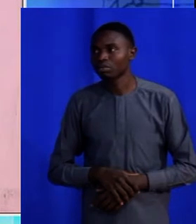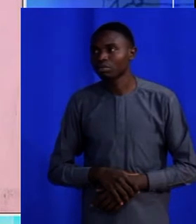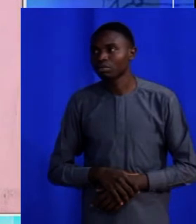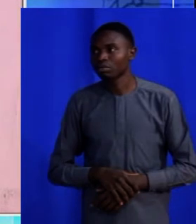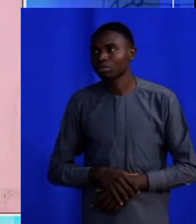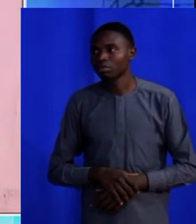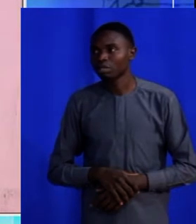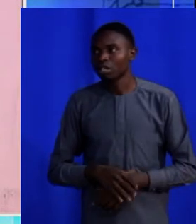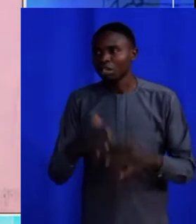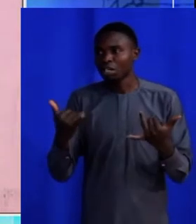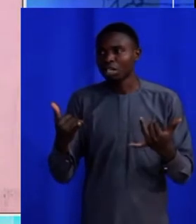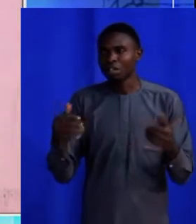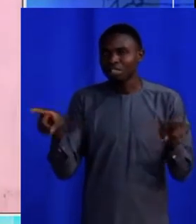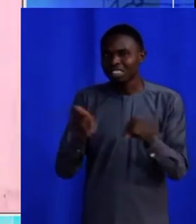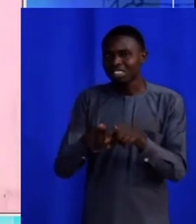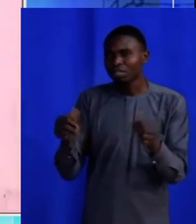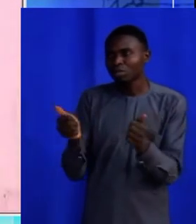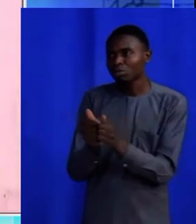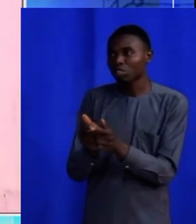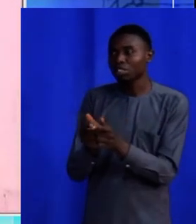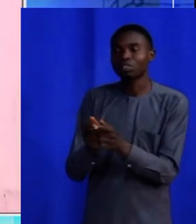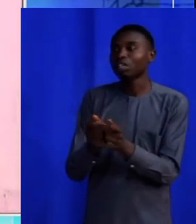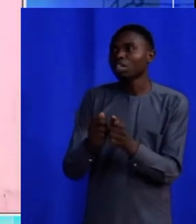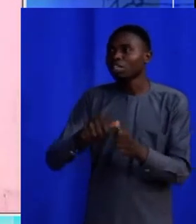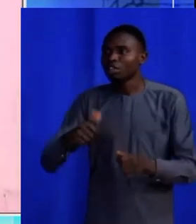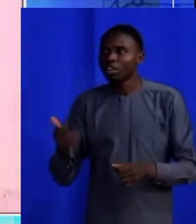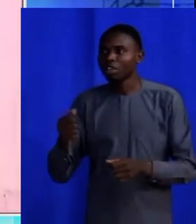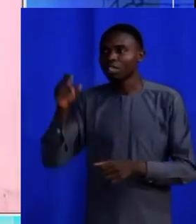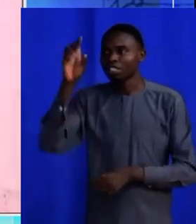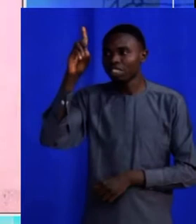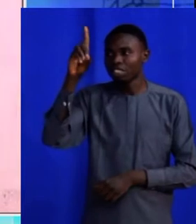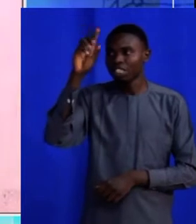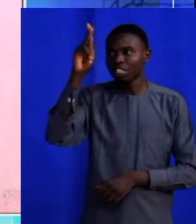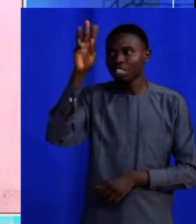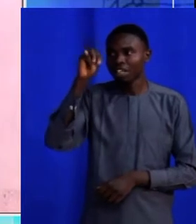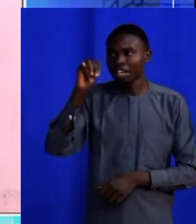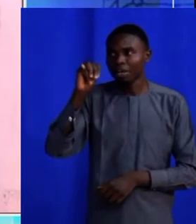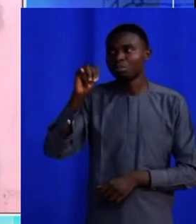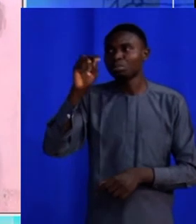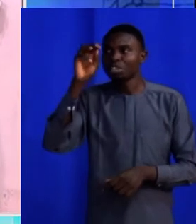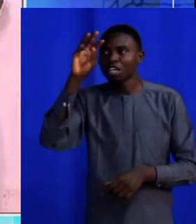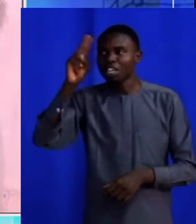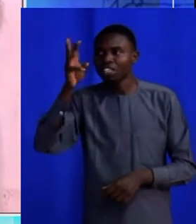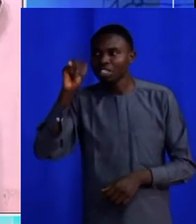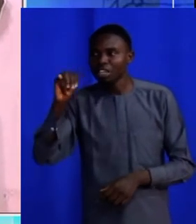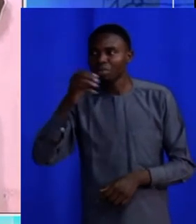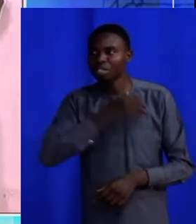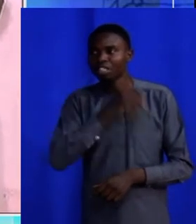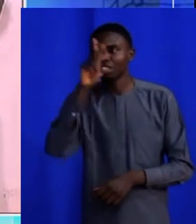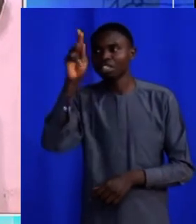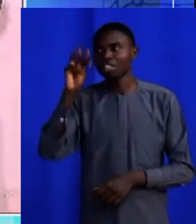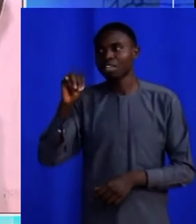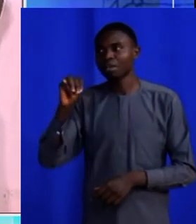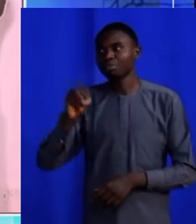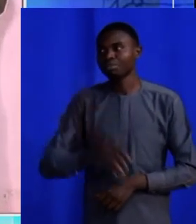What example of, okay, let's give the example, one example of this that give meat. We say cows